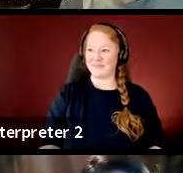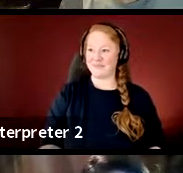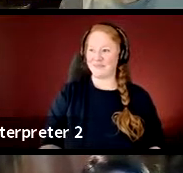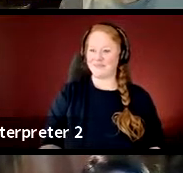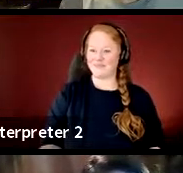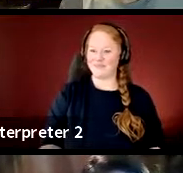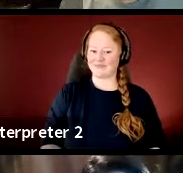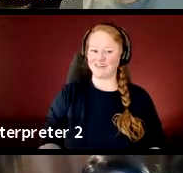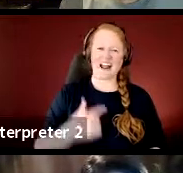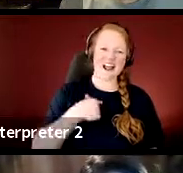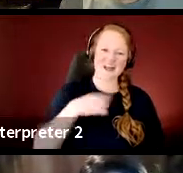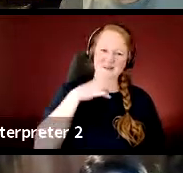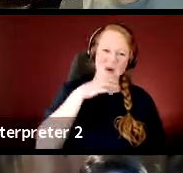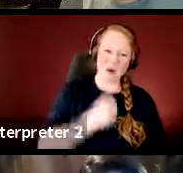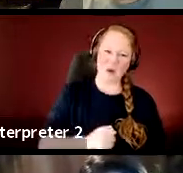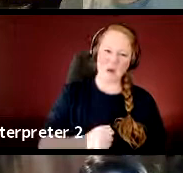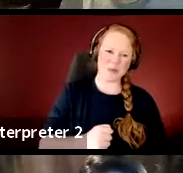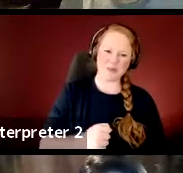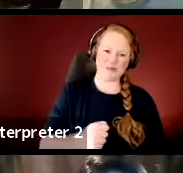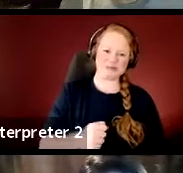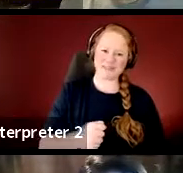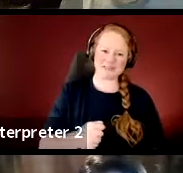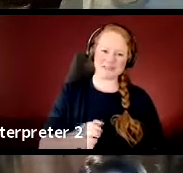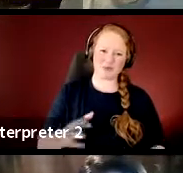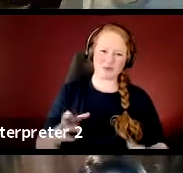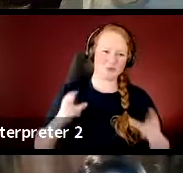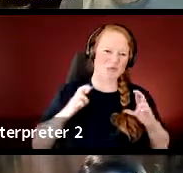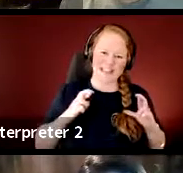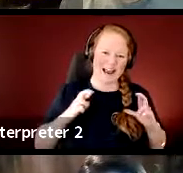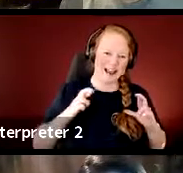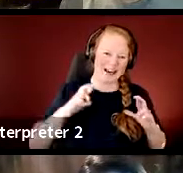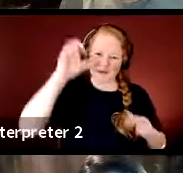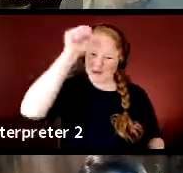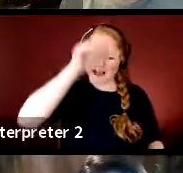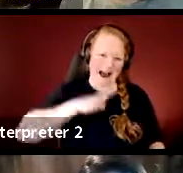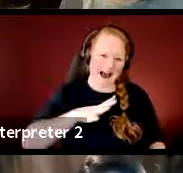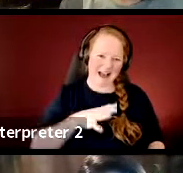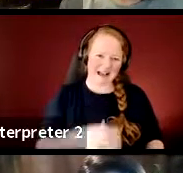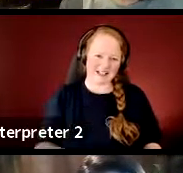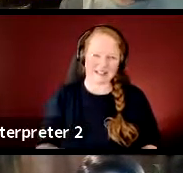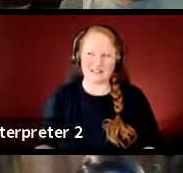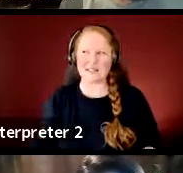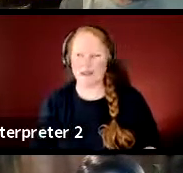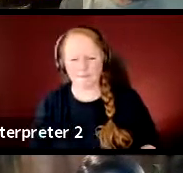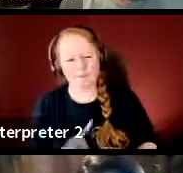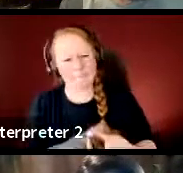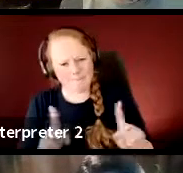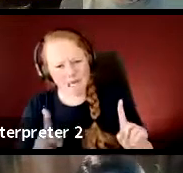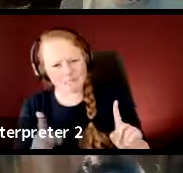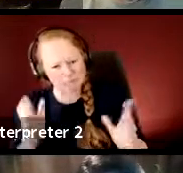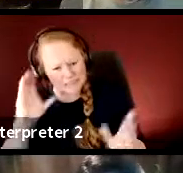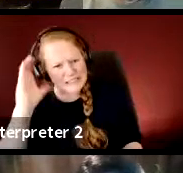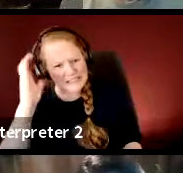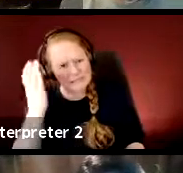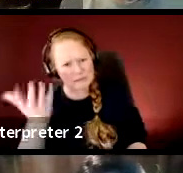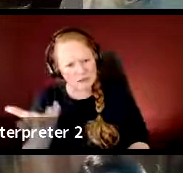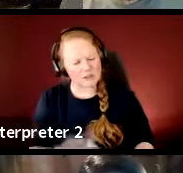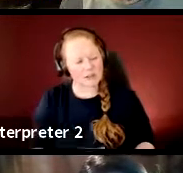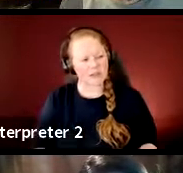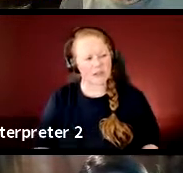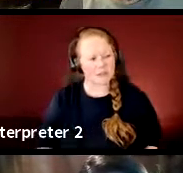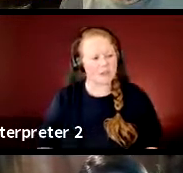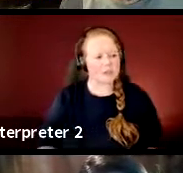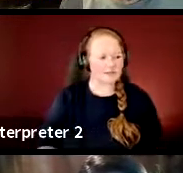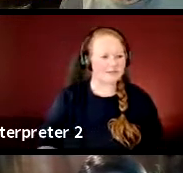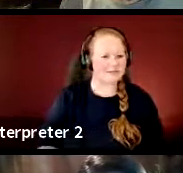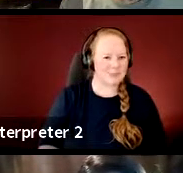I'm just an old retired guy, and but it seems to me